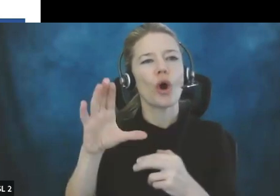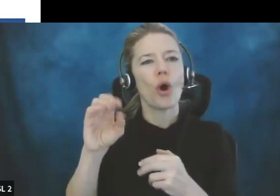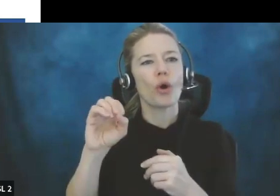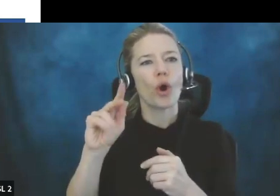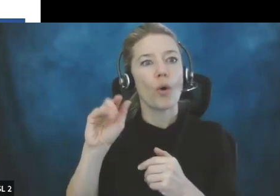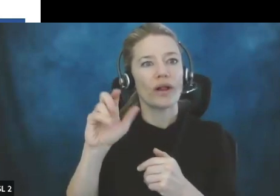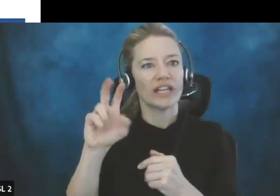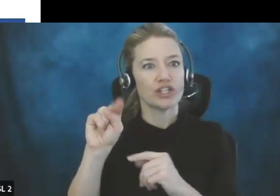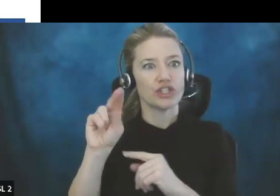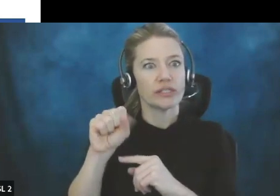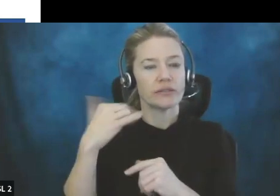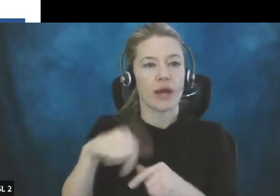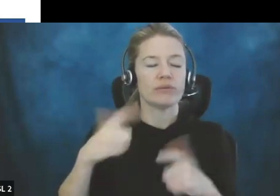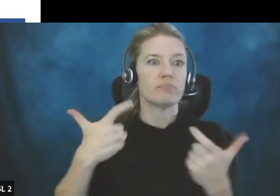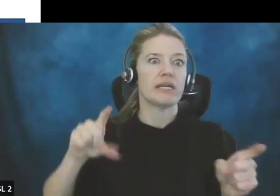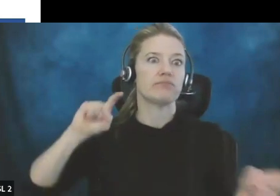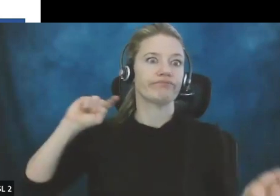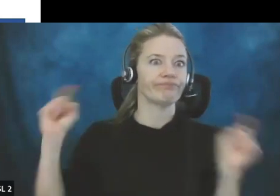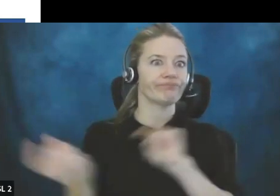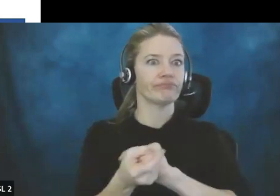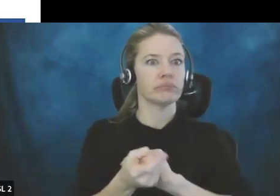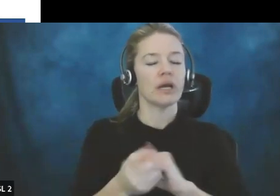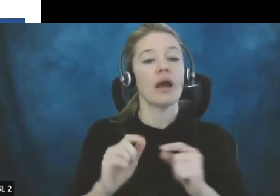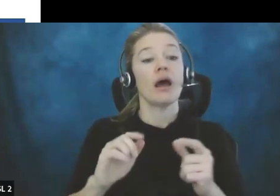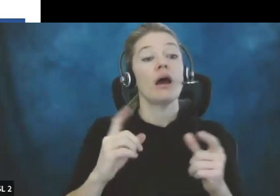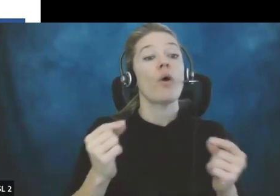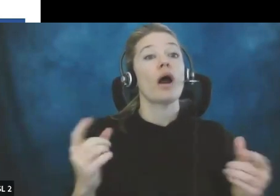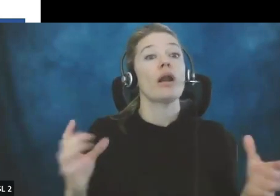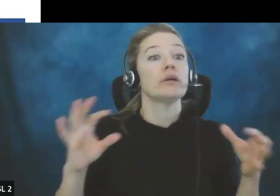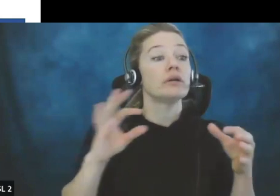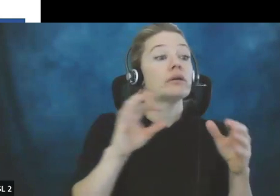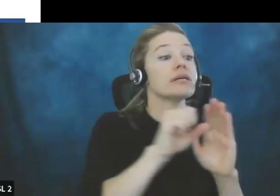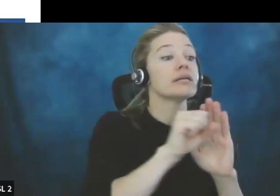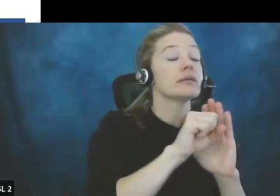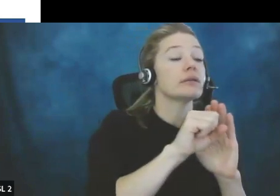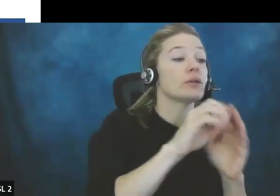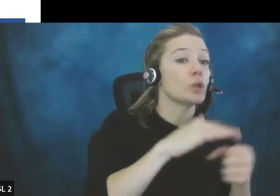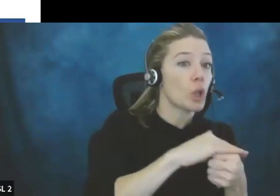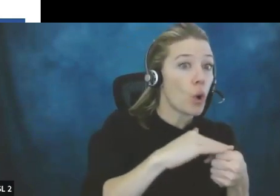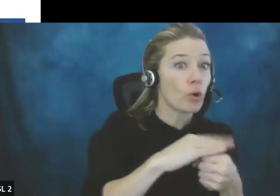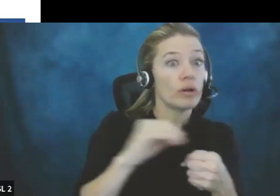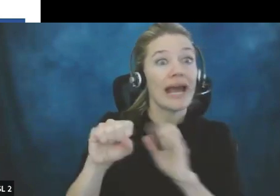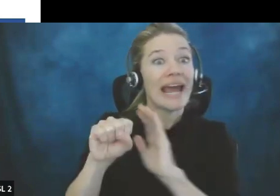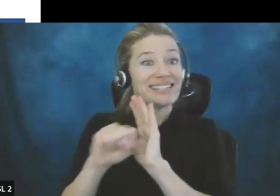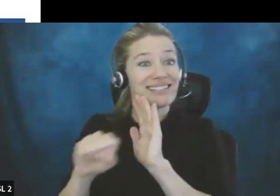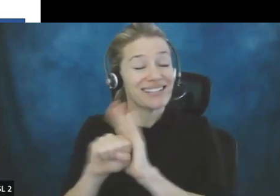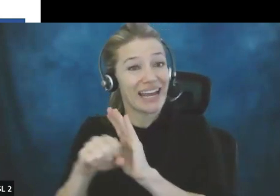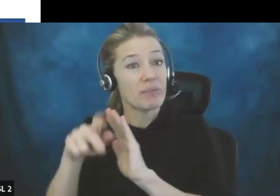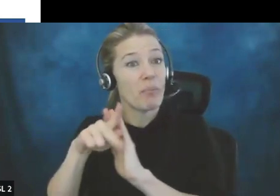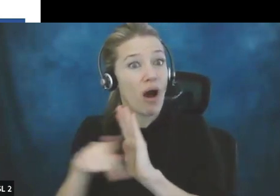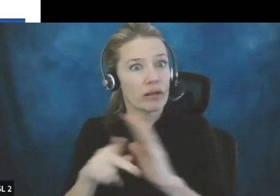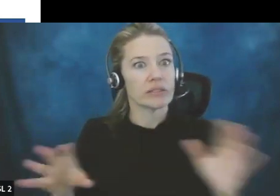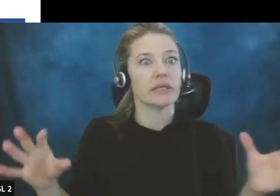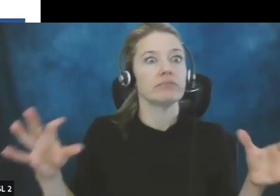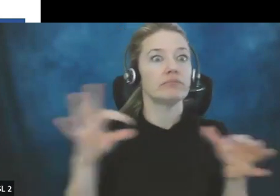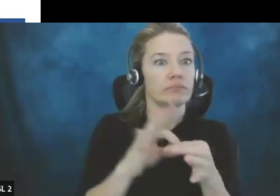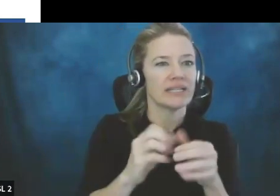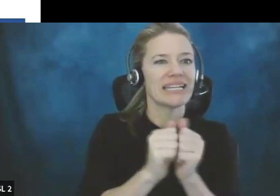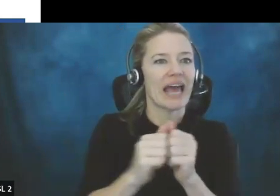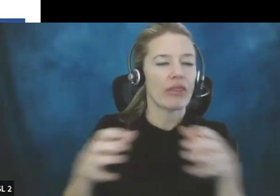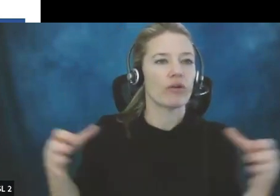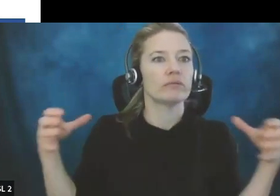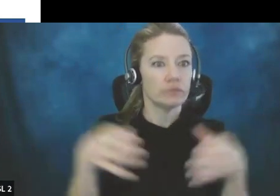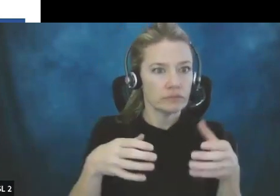coalitions. This ended up being a huge game changer on bridging local work with statewide policy, where we had